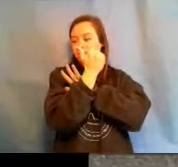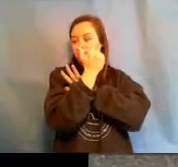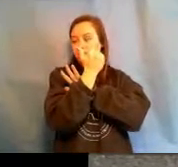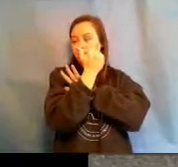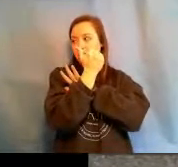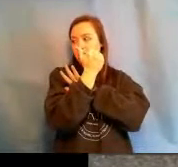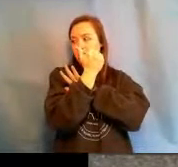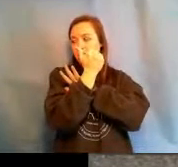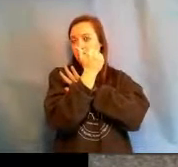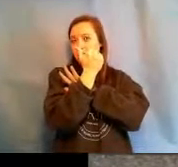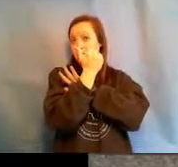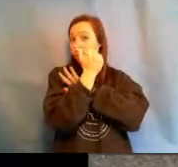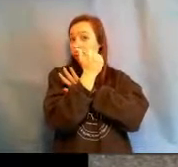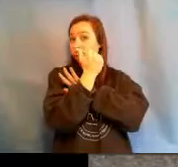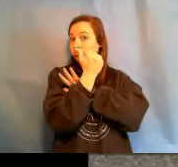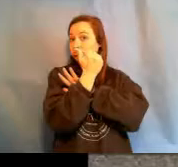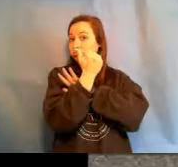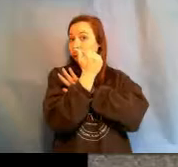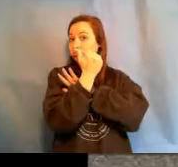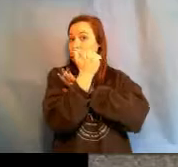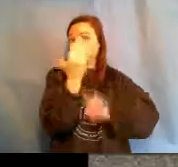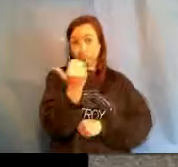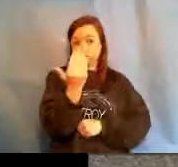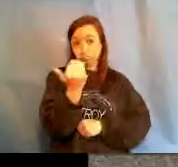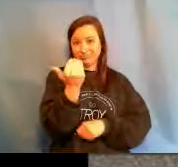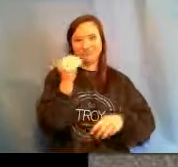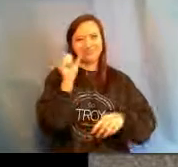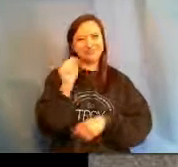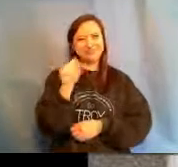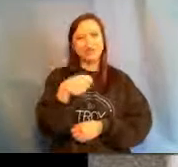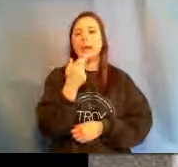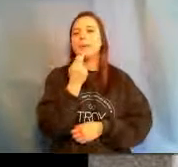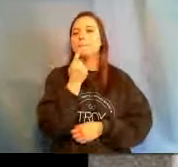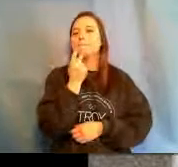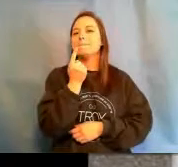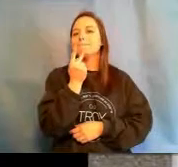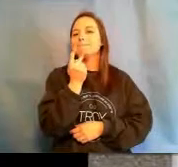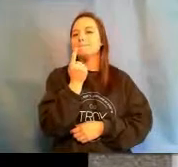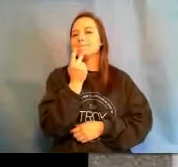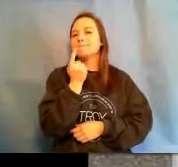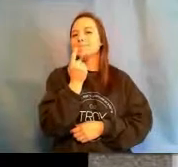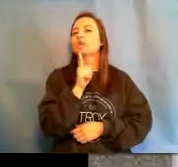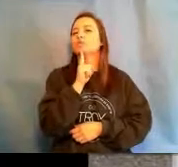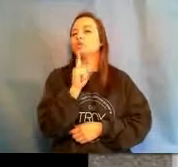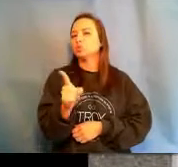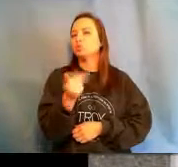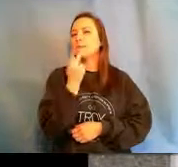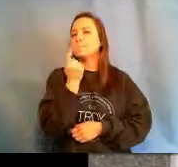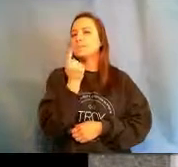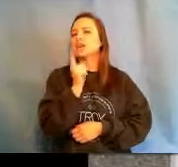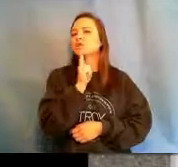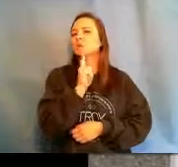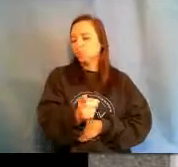14, 15. Did we get 15 as our answer? Yes, so it is true. So I'm going to color this